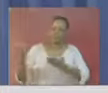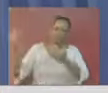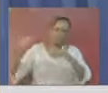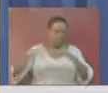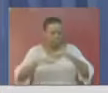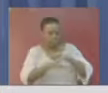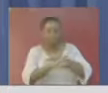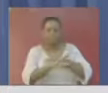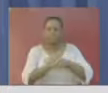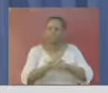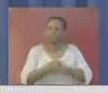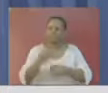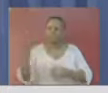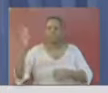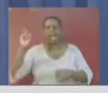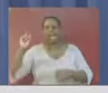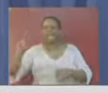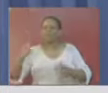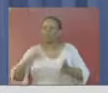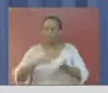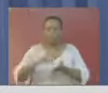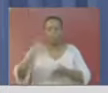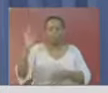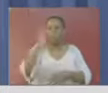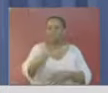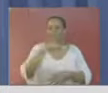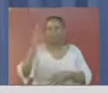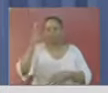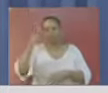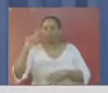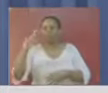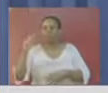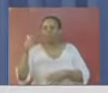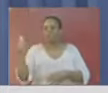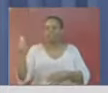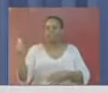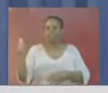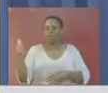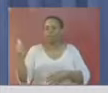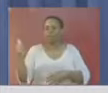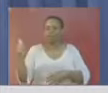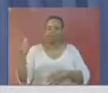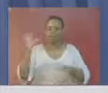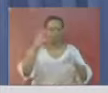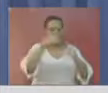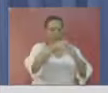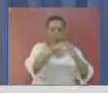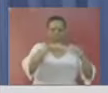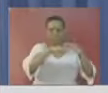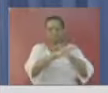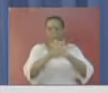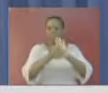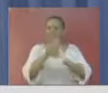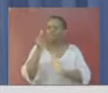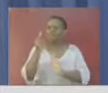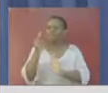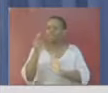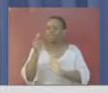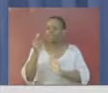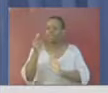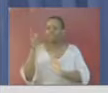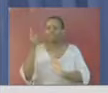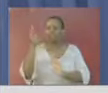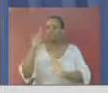pay for the hotel facilities for your 7 days on arrival, because it increases the amount of persons we can manage in our